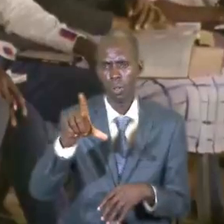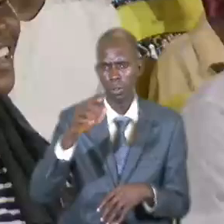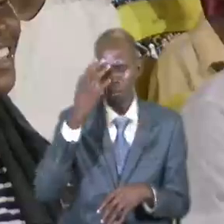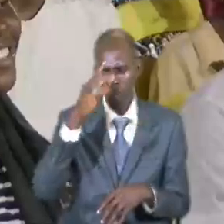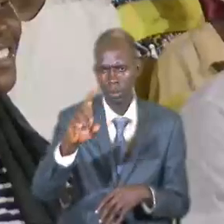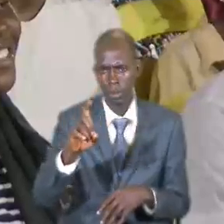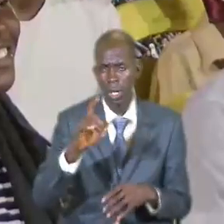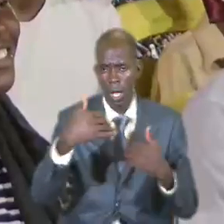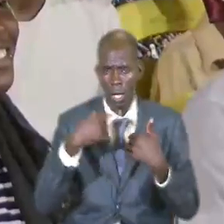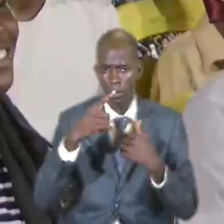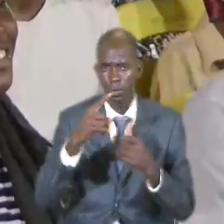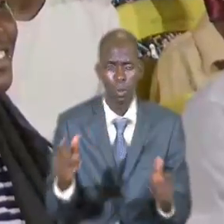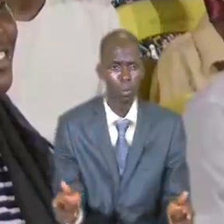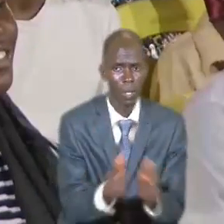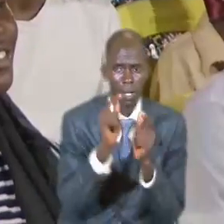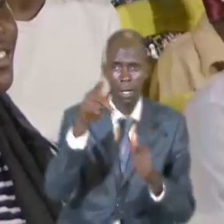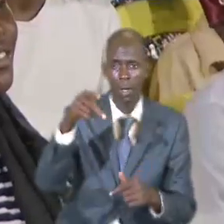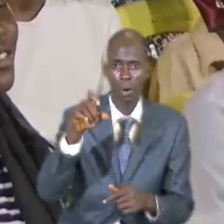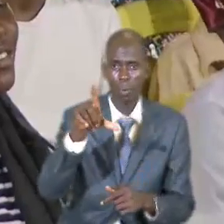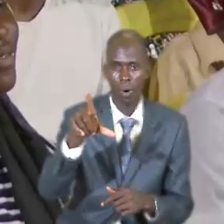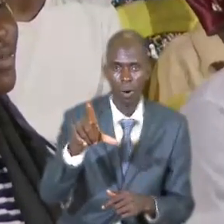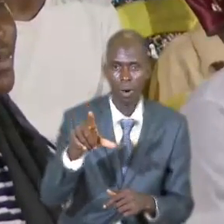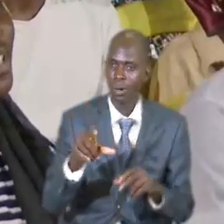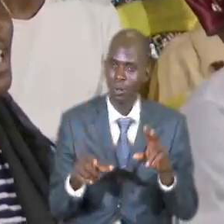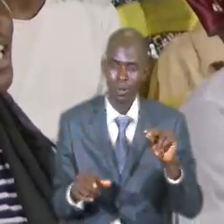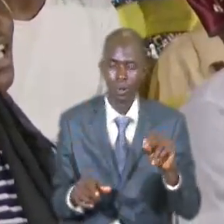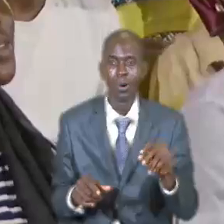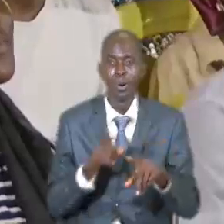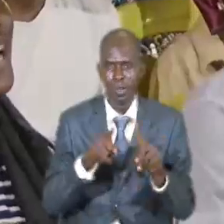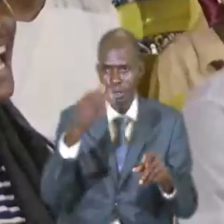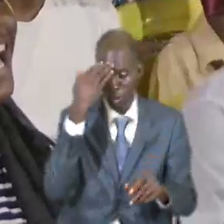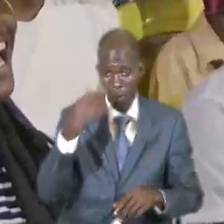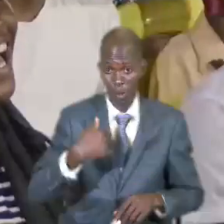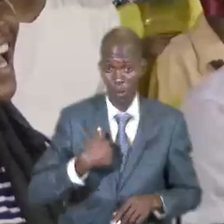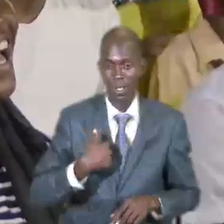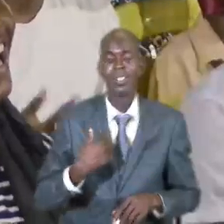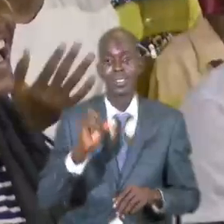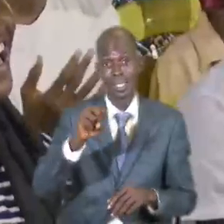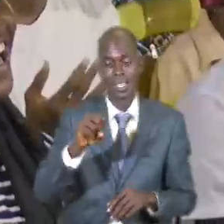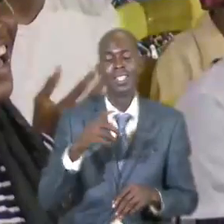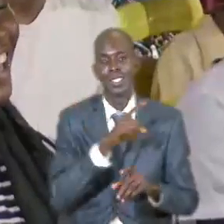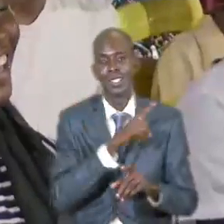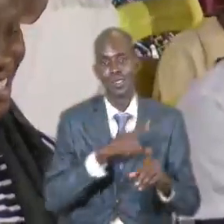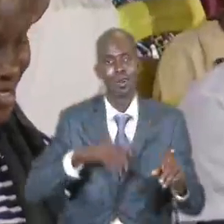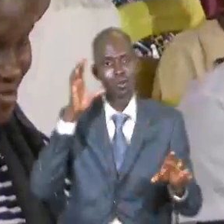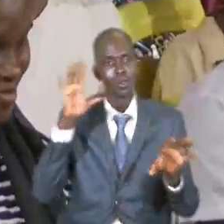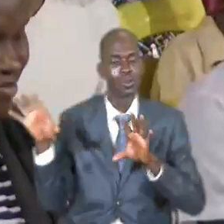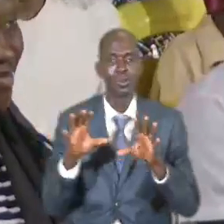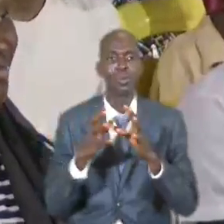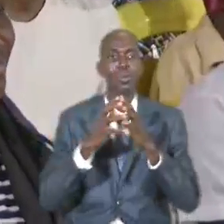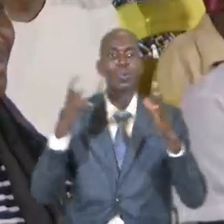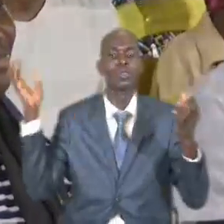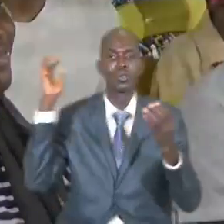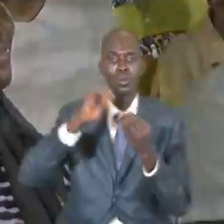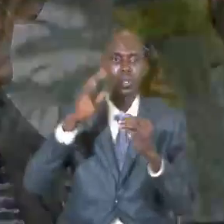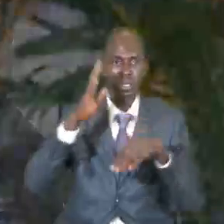Aha, he will do for you greater than what he has done for me. The Lord interrupted my life